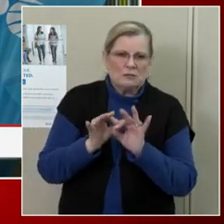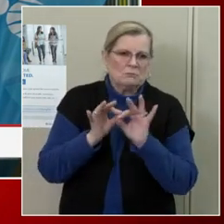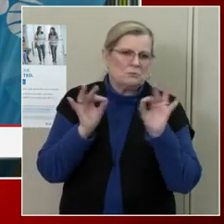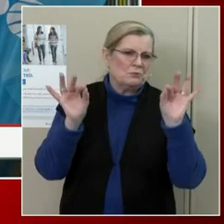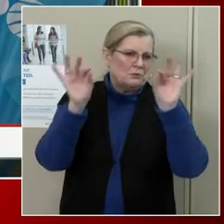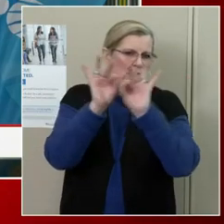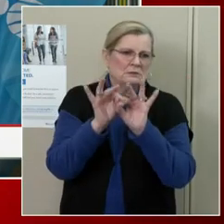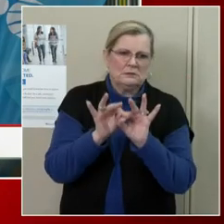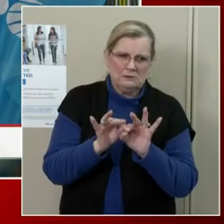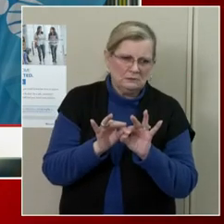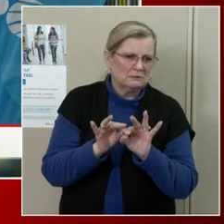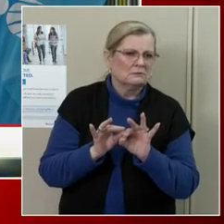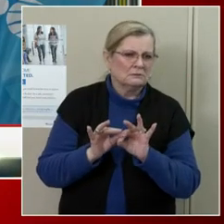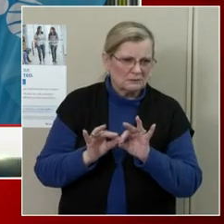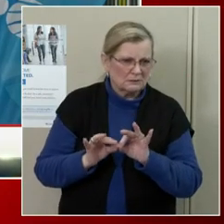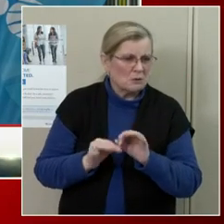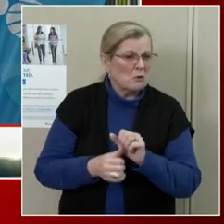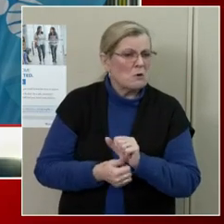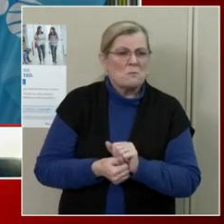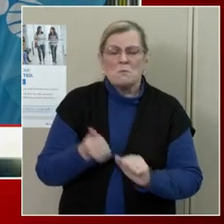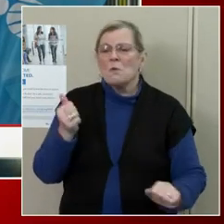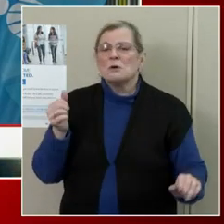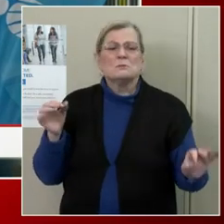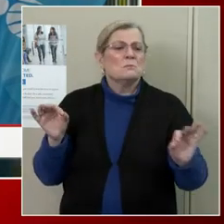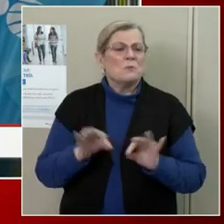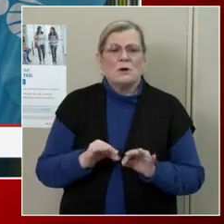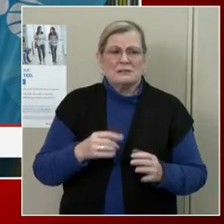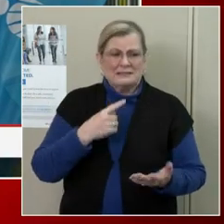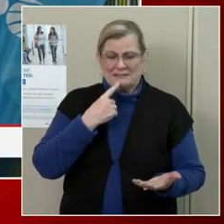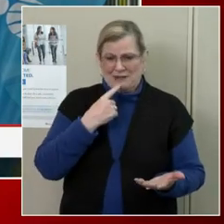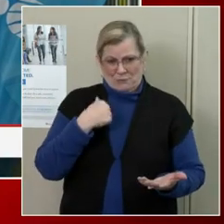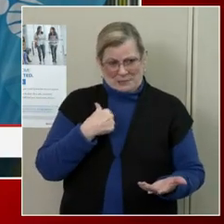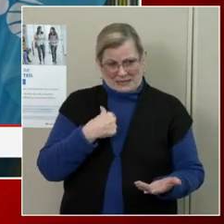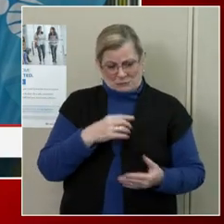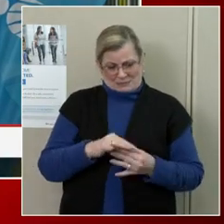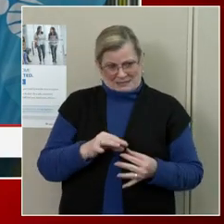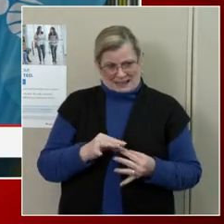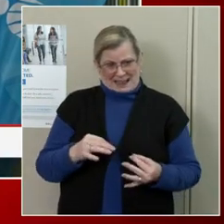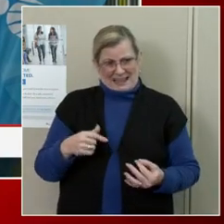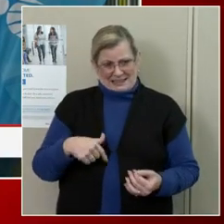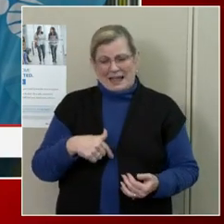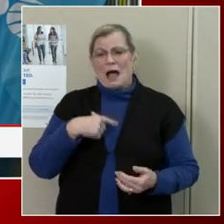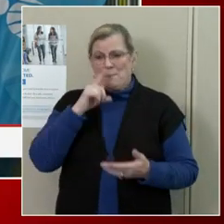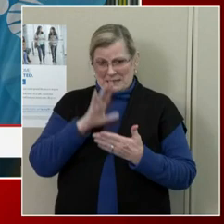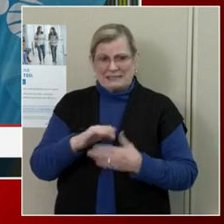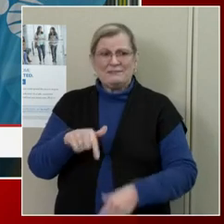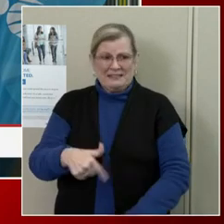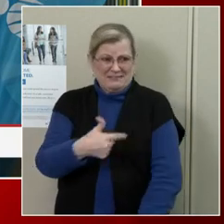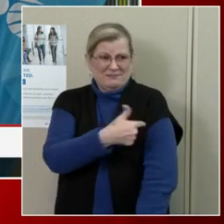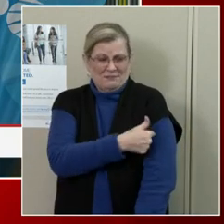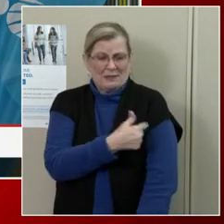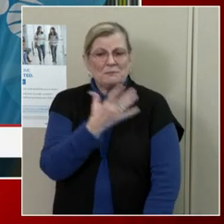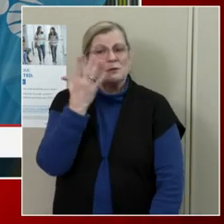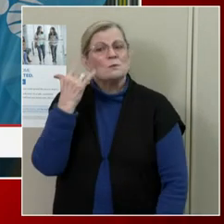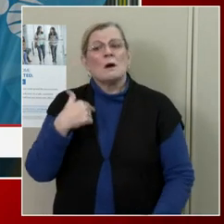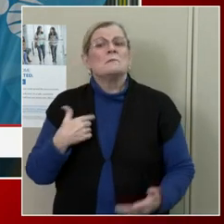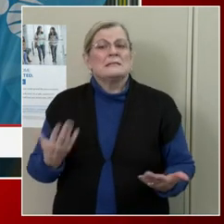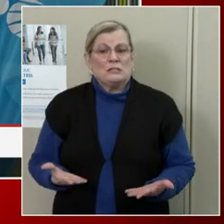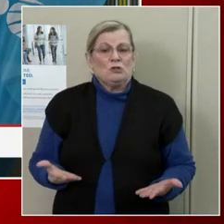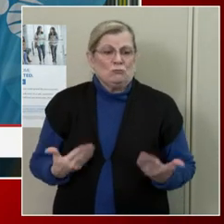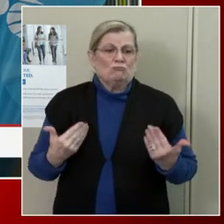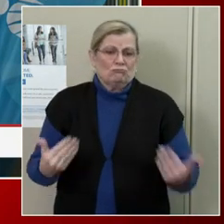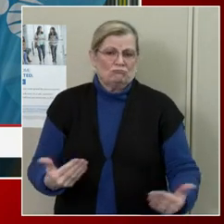I think the most important thing for me to say in all of that is I believe in the vaccine, and that's why I'm getting it today. I want to show all of our